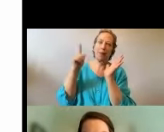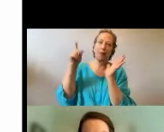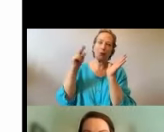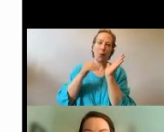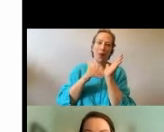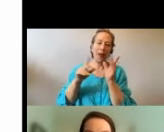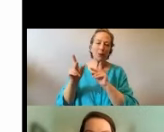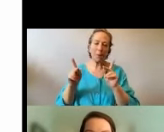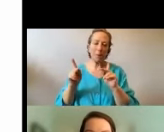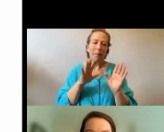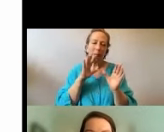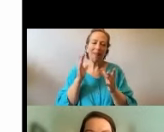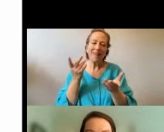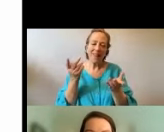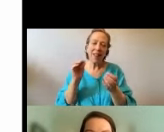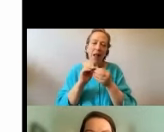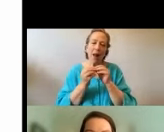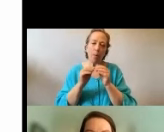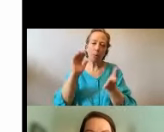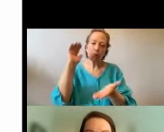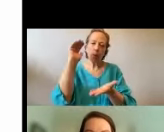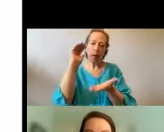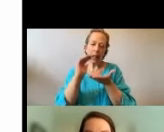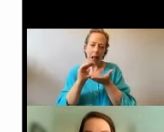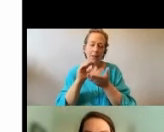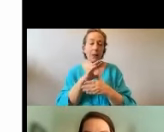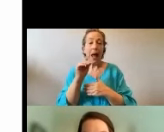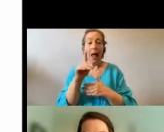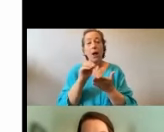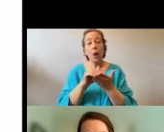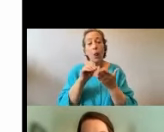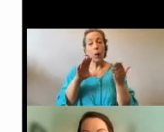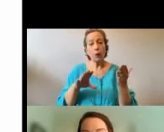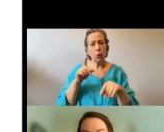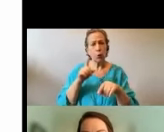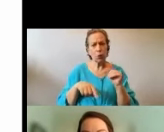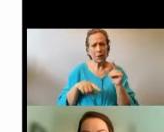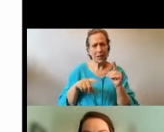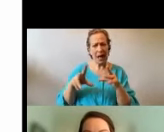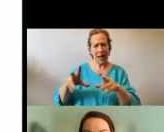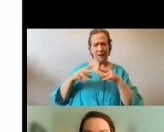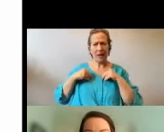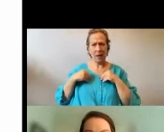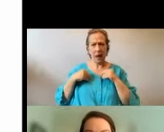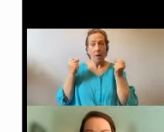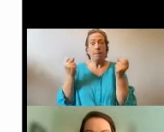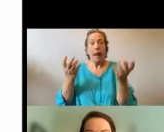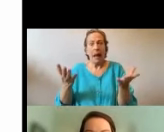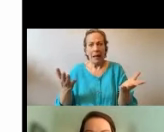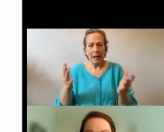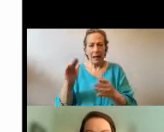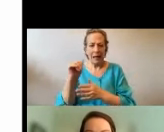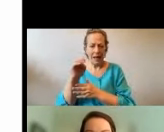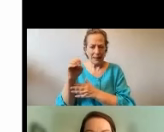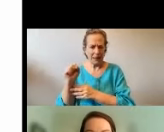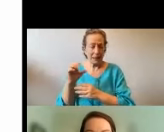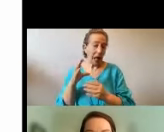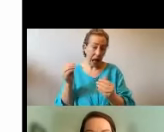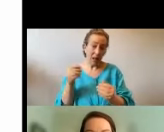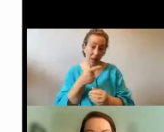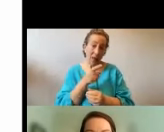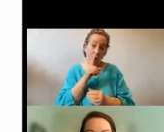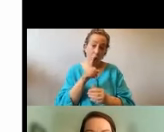be a little bit lower. And students aren't going to be able to handle tons of cases. And they're also learning to serve this population. And so they